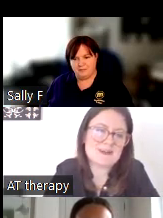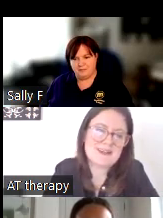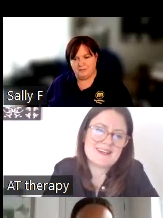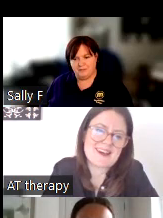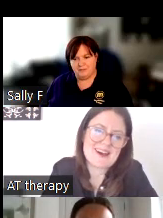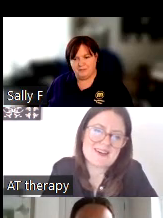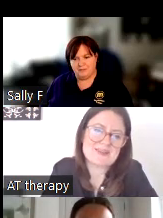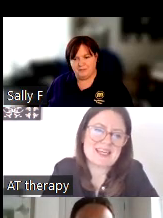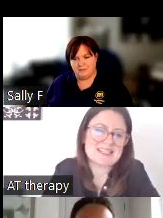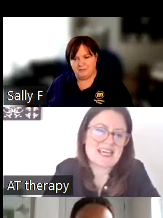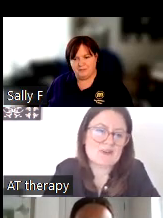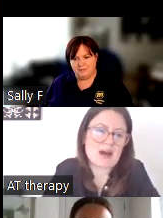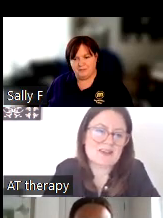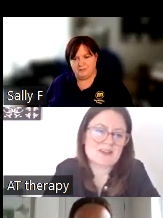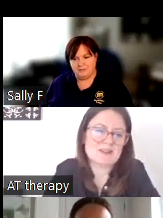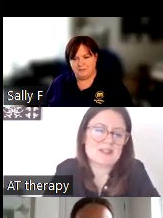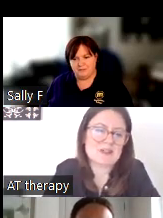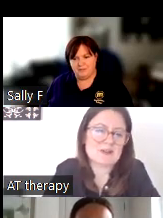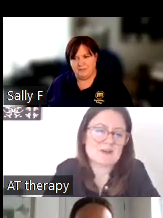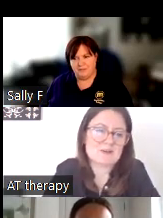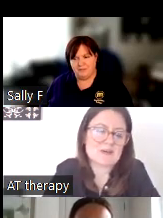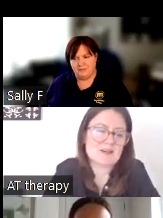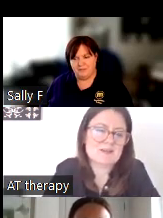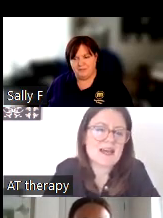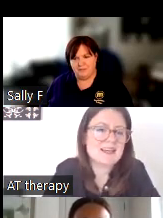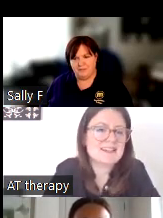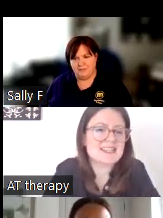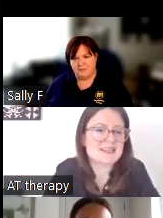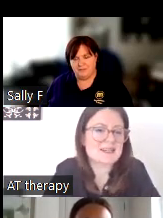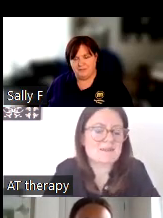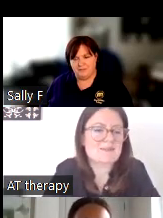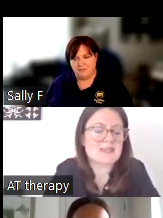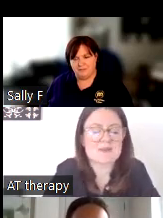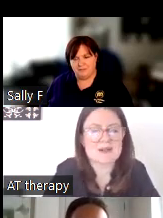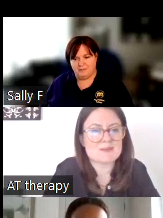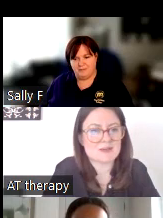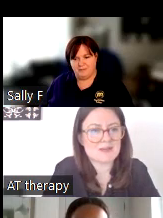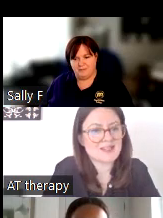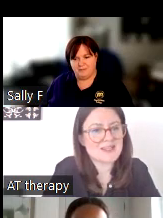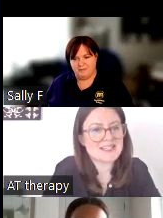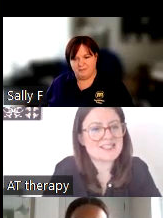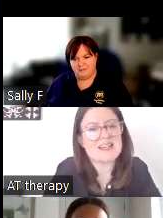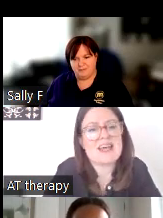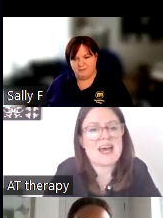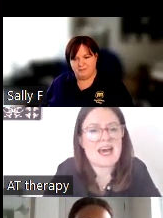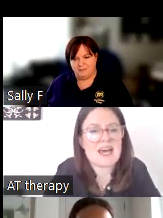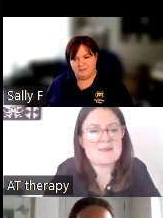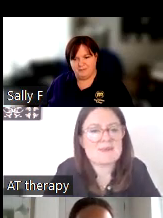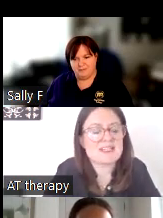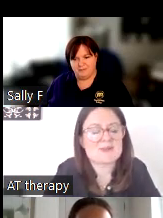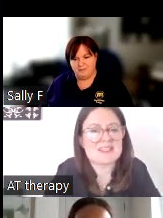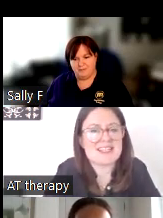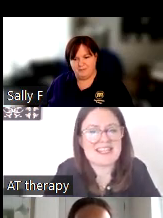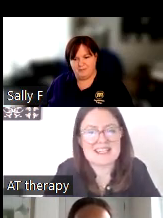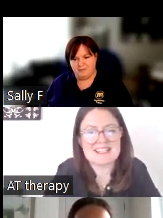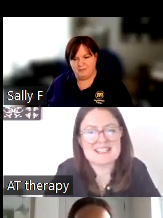up. It can take a while to pick up signs, it can take a while to pick up language, but